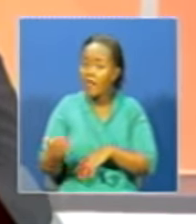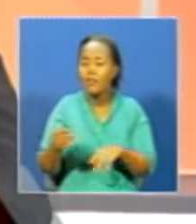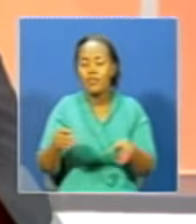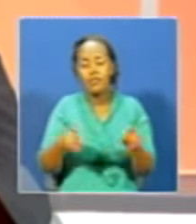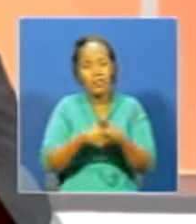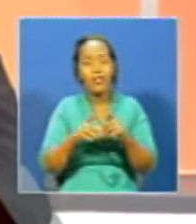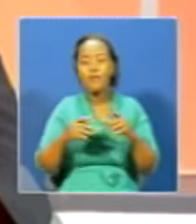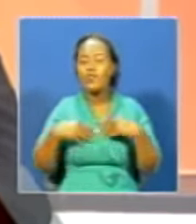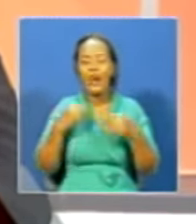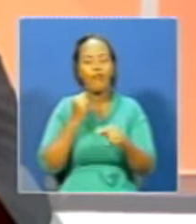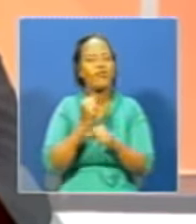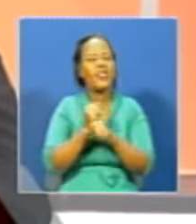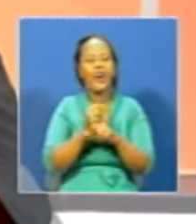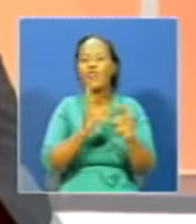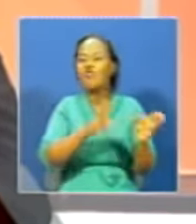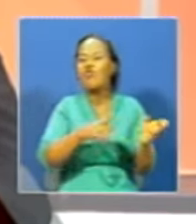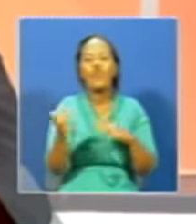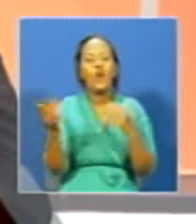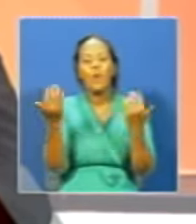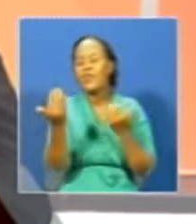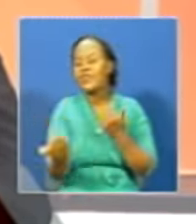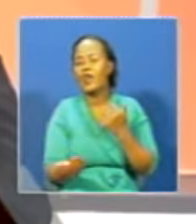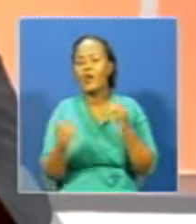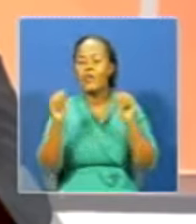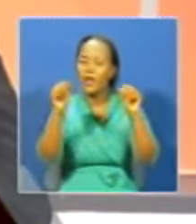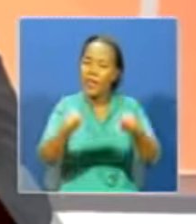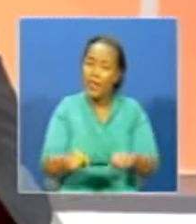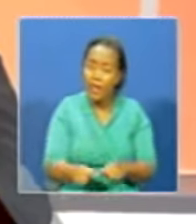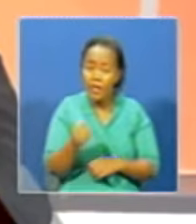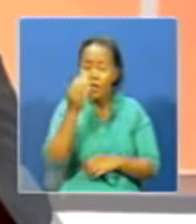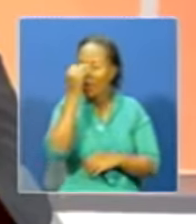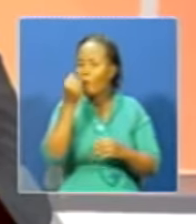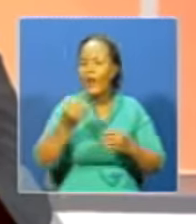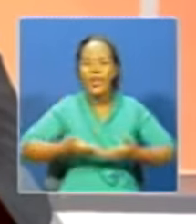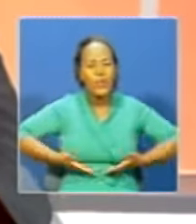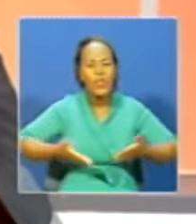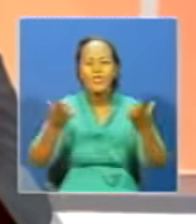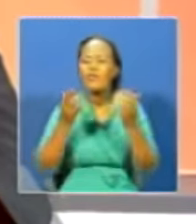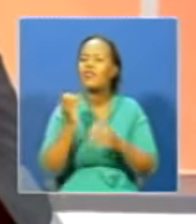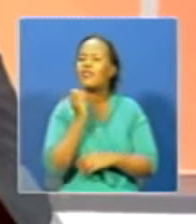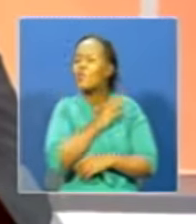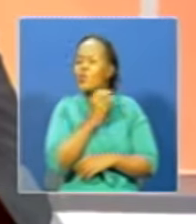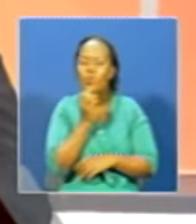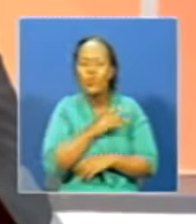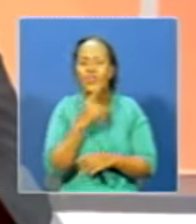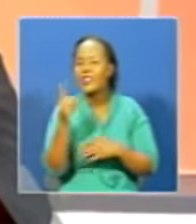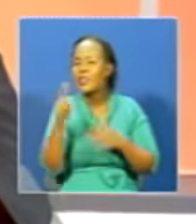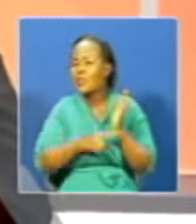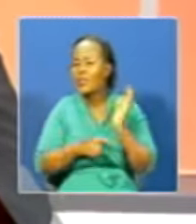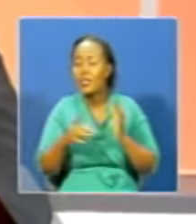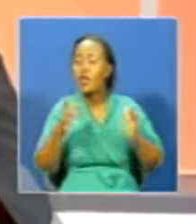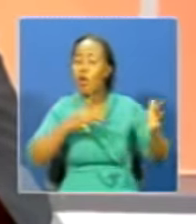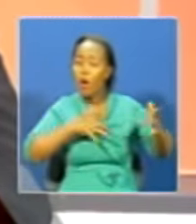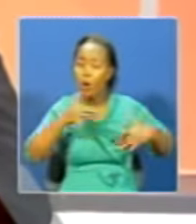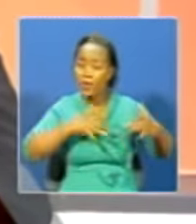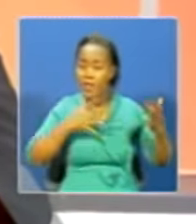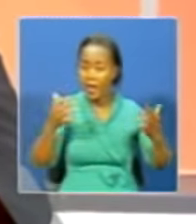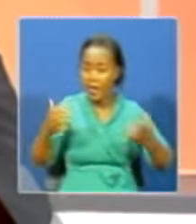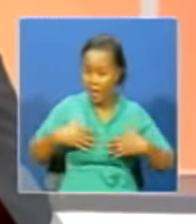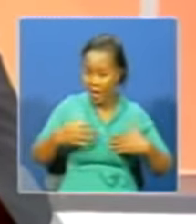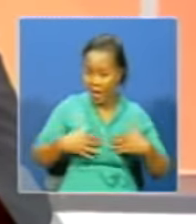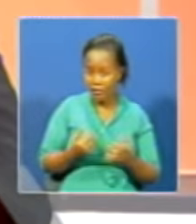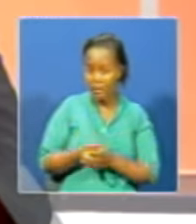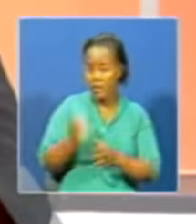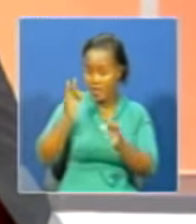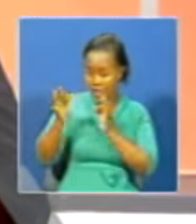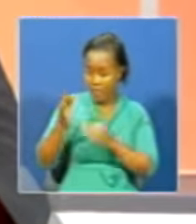every other young child would have done, yeah. To express the displeasure and the concern. Yeah. So if I did throw a